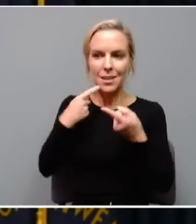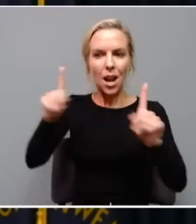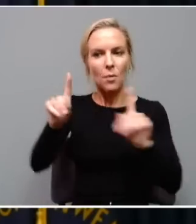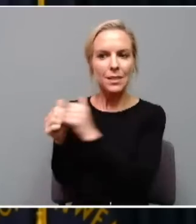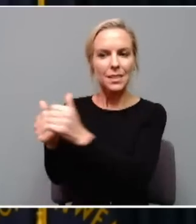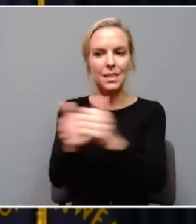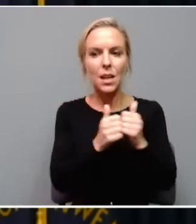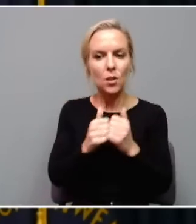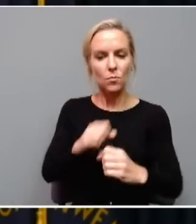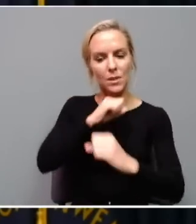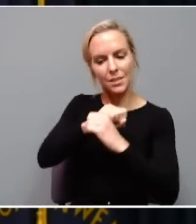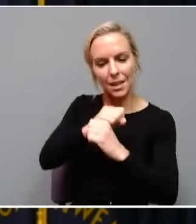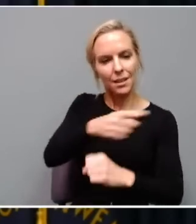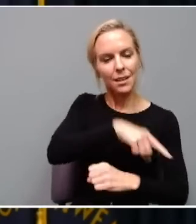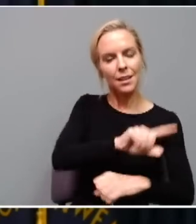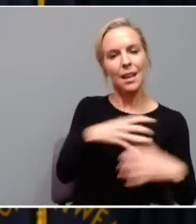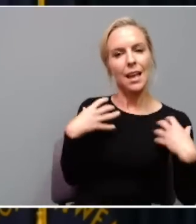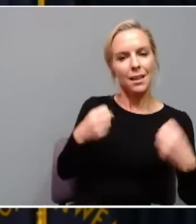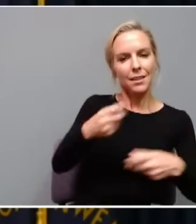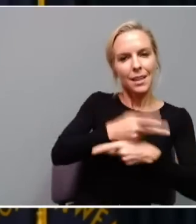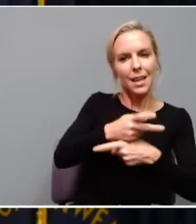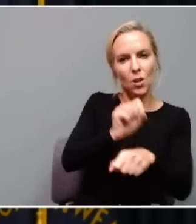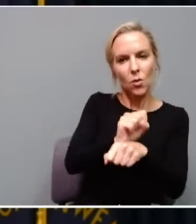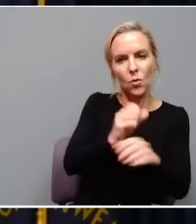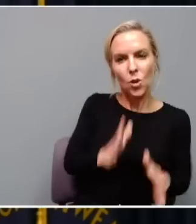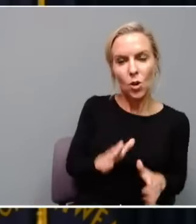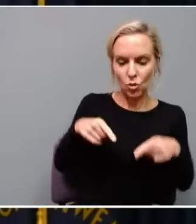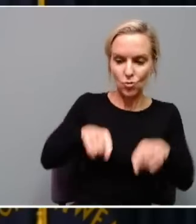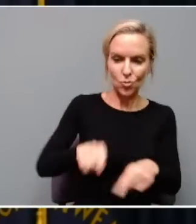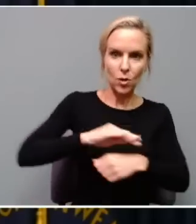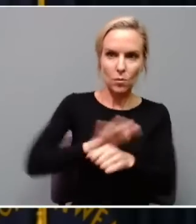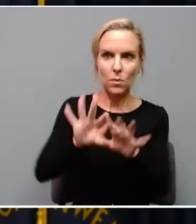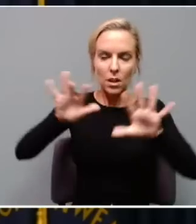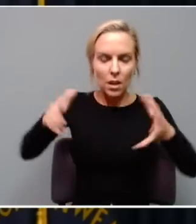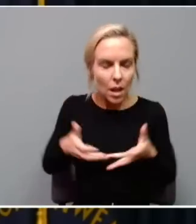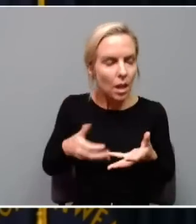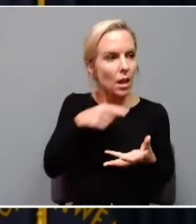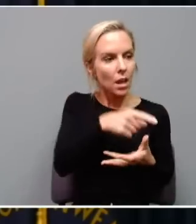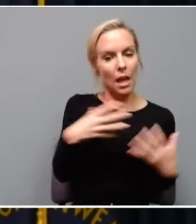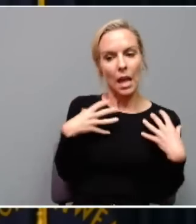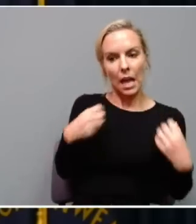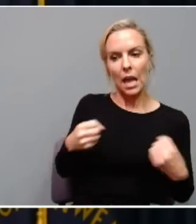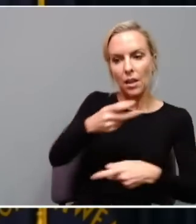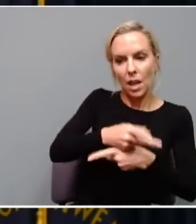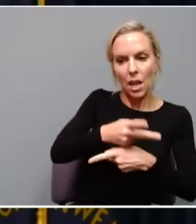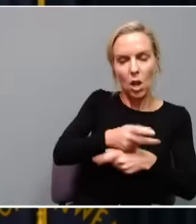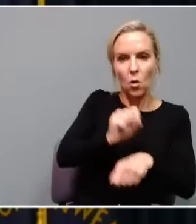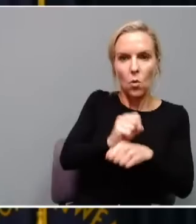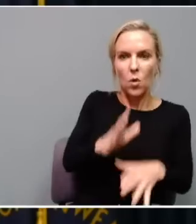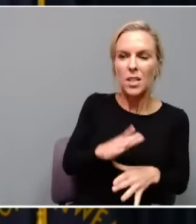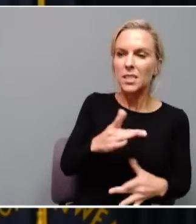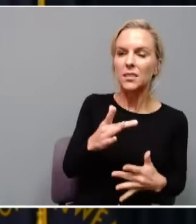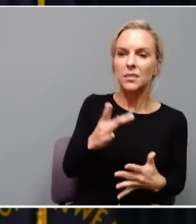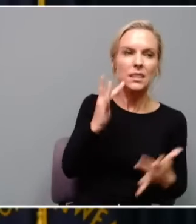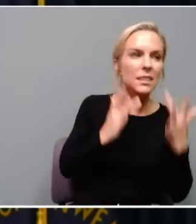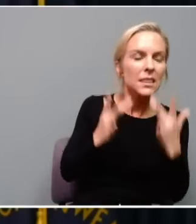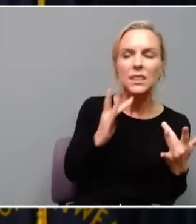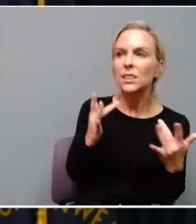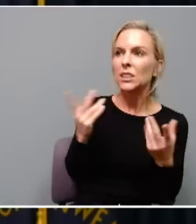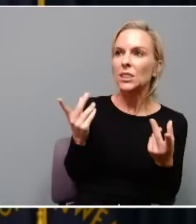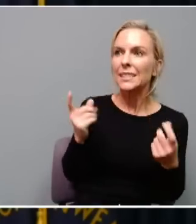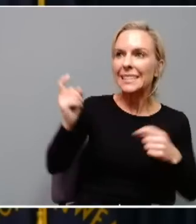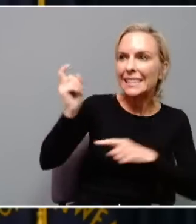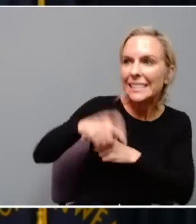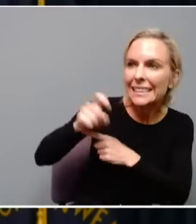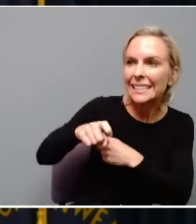workers. So while in the pandemic, healthcare workers on the front lines have been desperate to get the protective equipment that